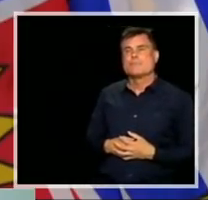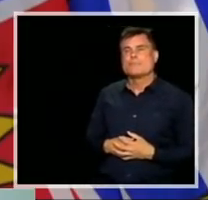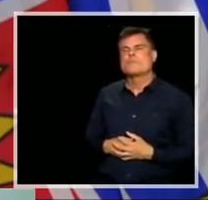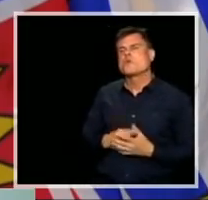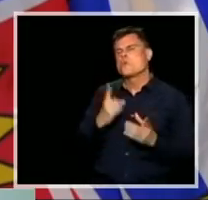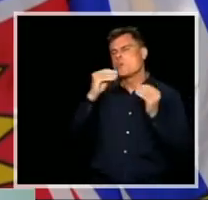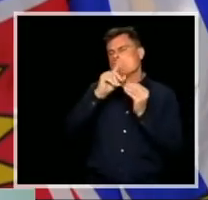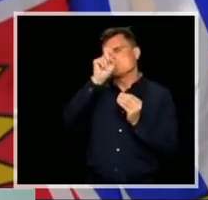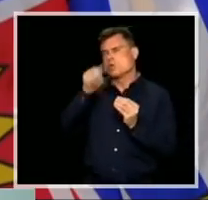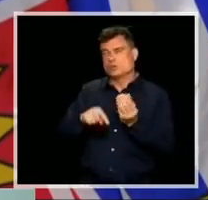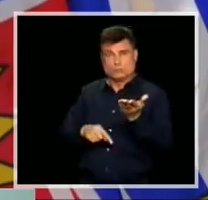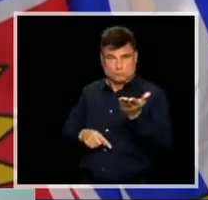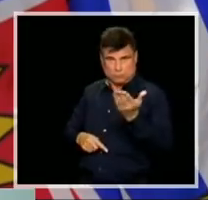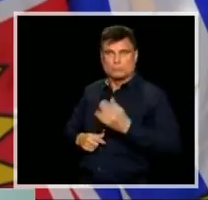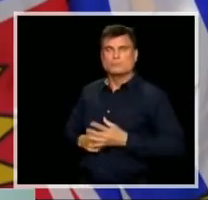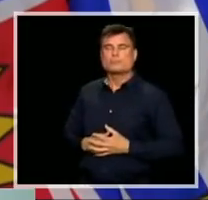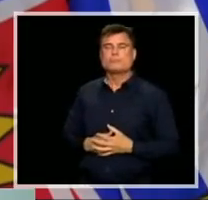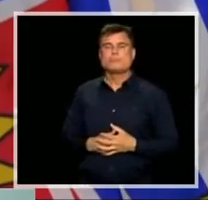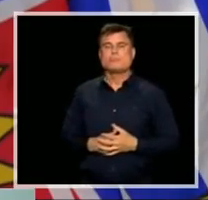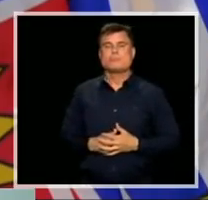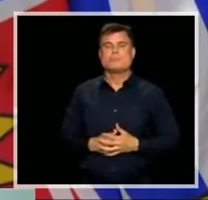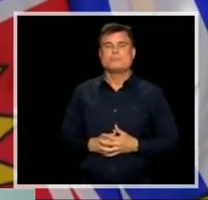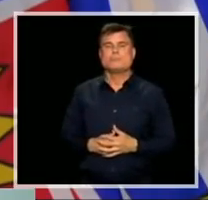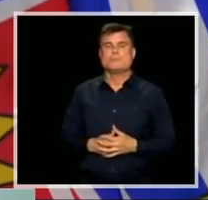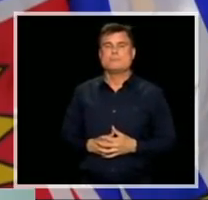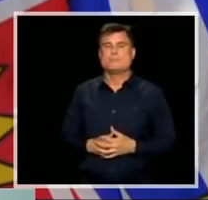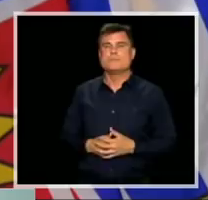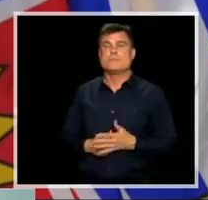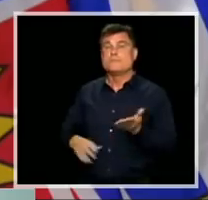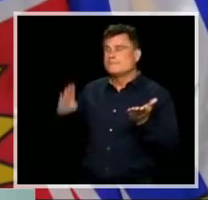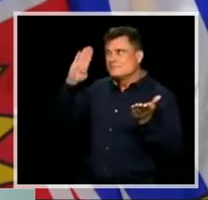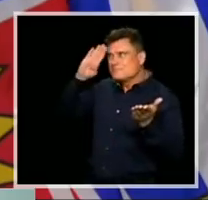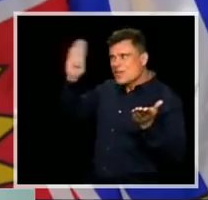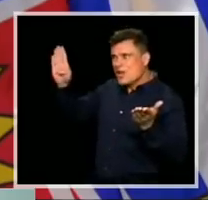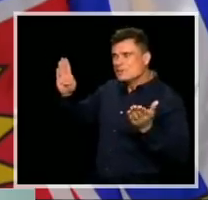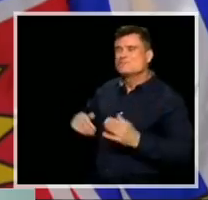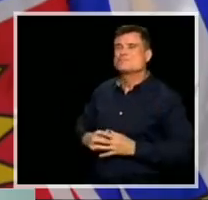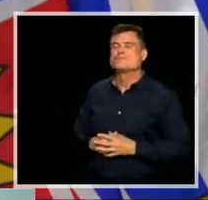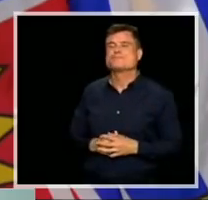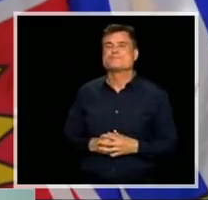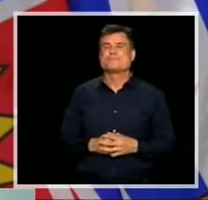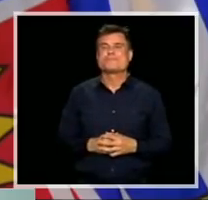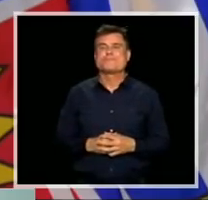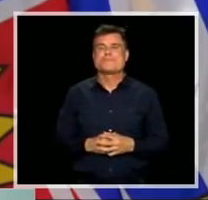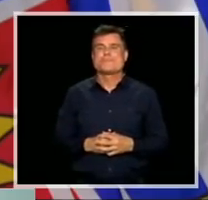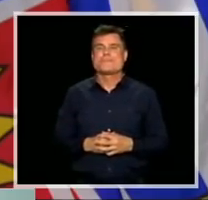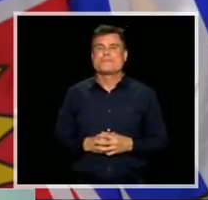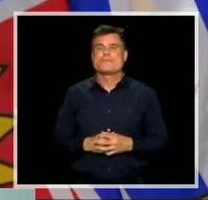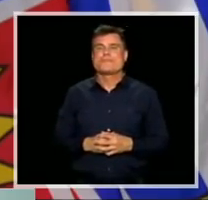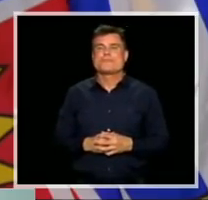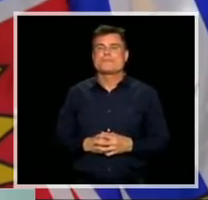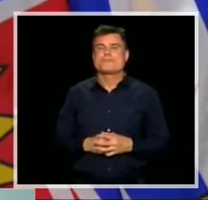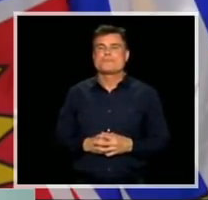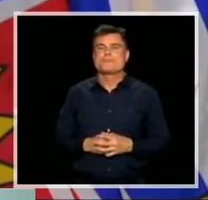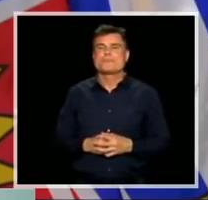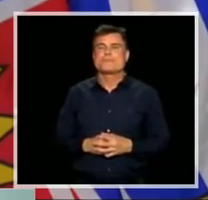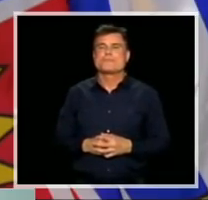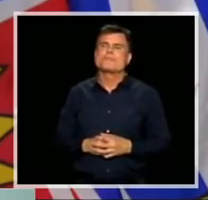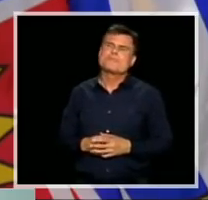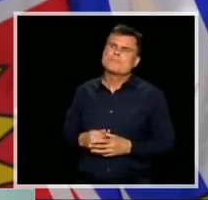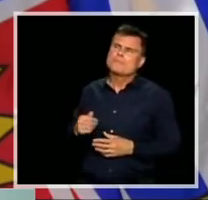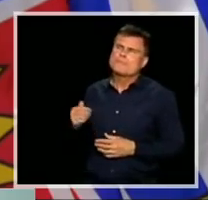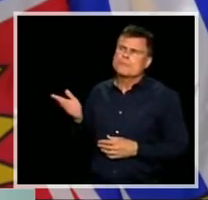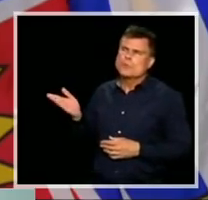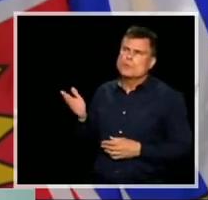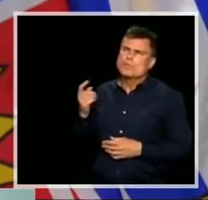what we've seen from schools that are open and functioning around the world, that the things that we've put in place should protect everybody in the school